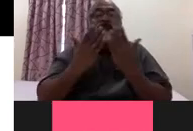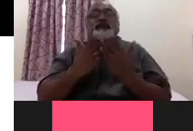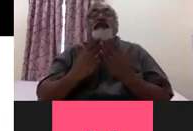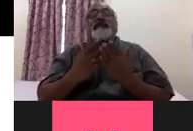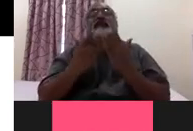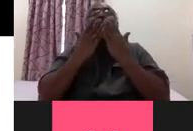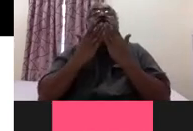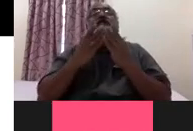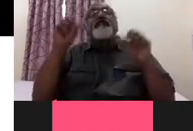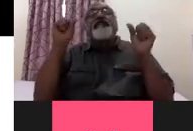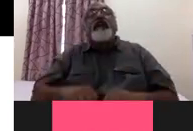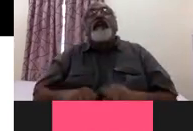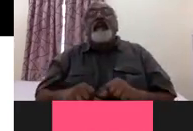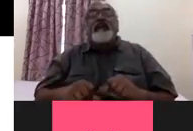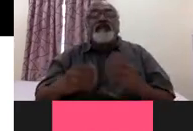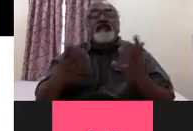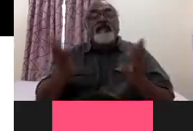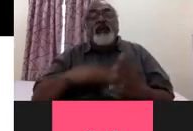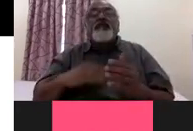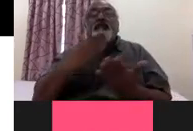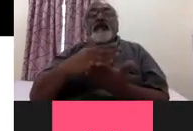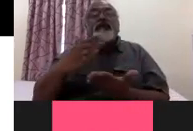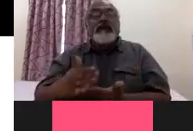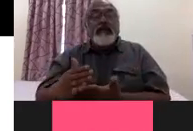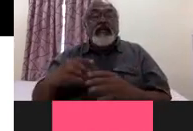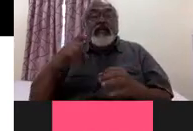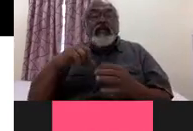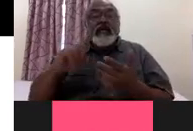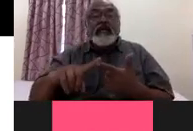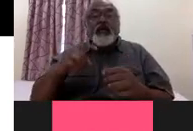educated. So that is called as equity, that is fairness.